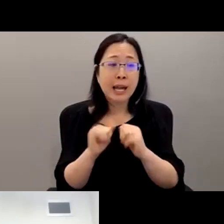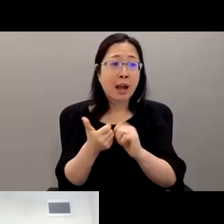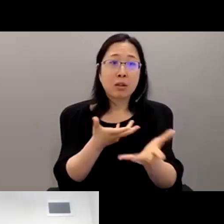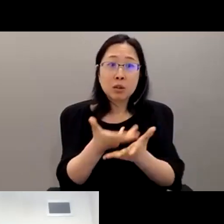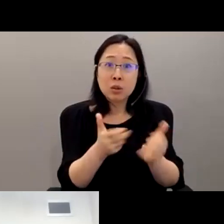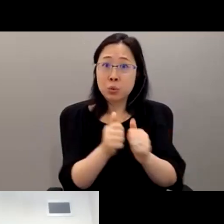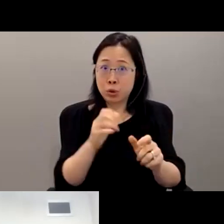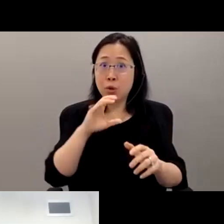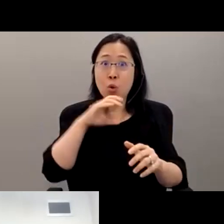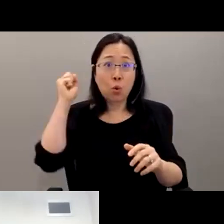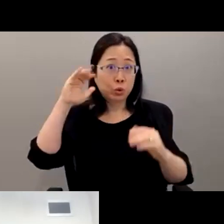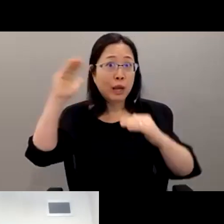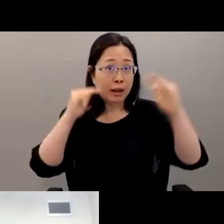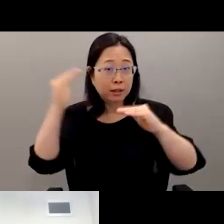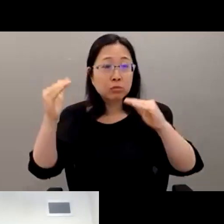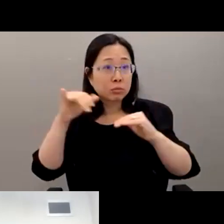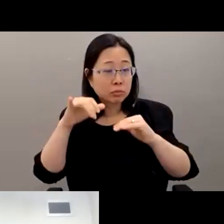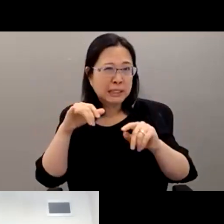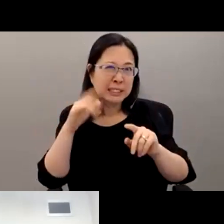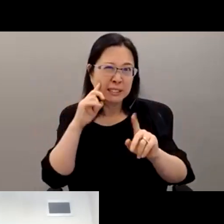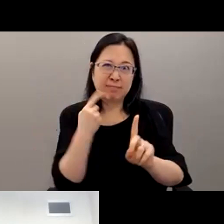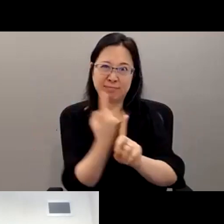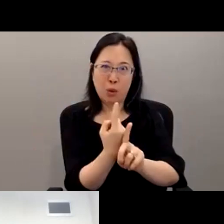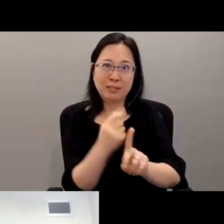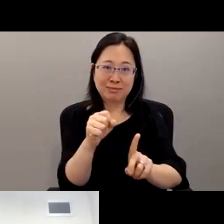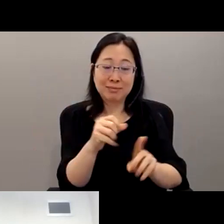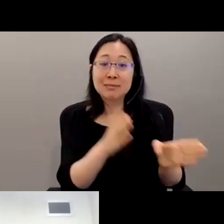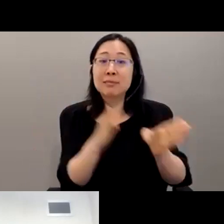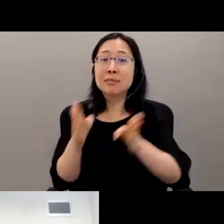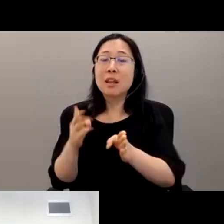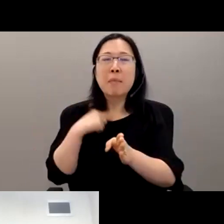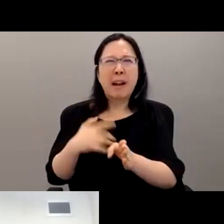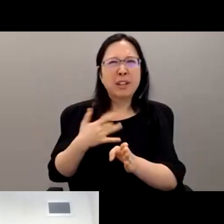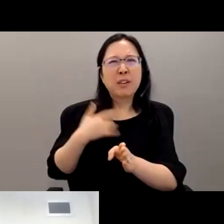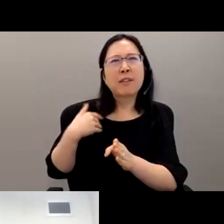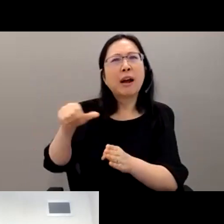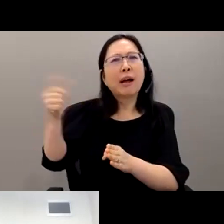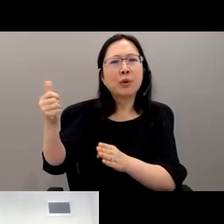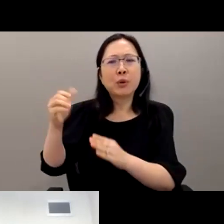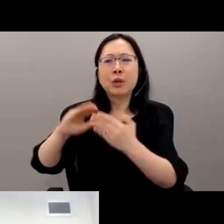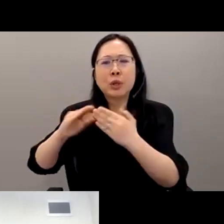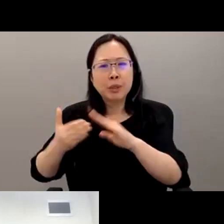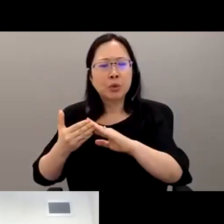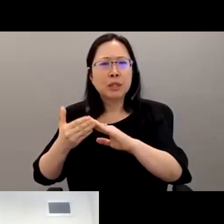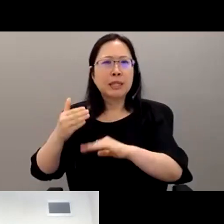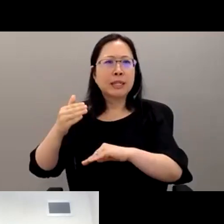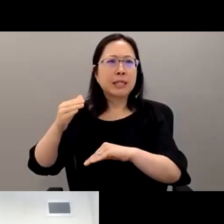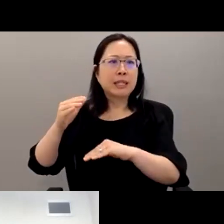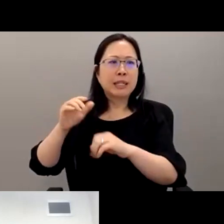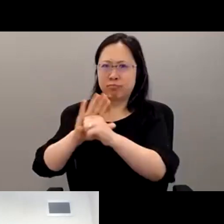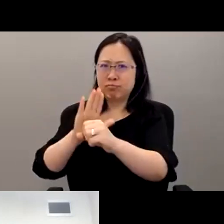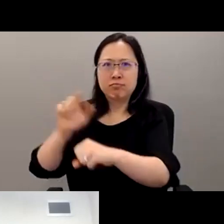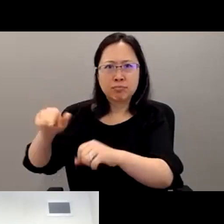ways. But there are other community mediation services that folks could access if they wanted to